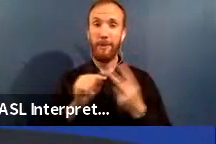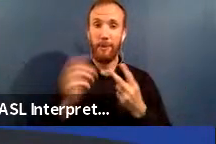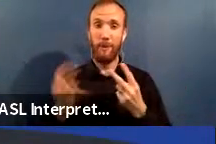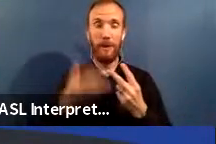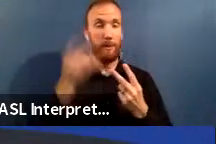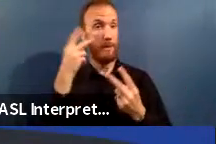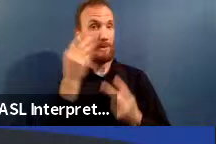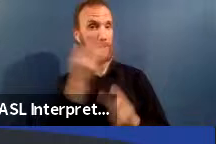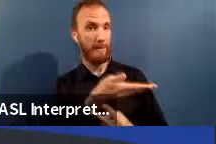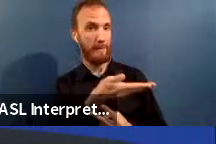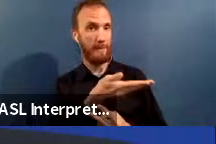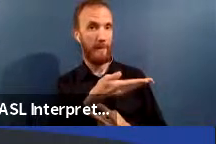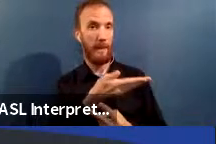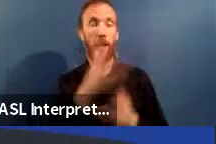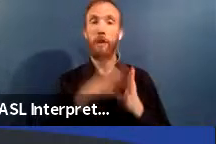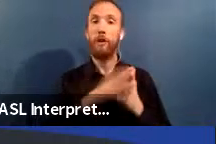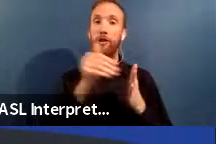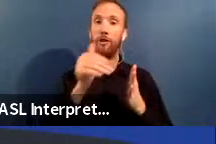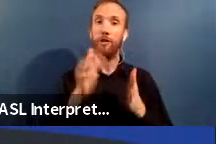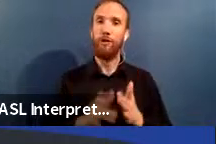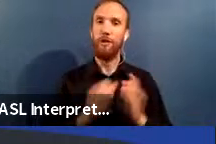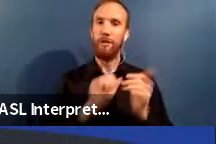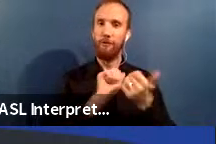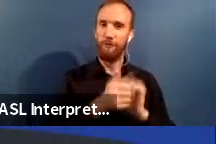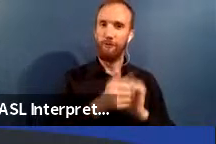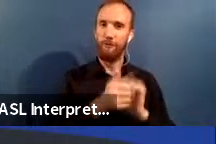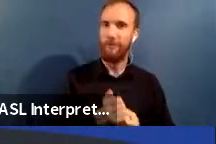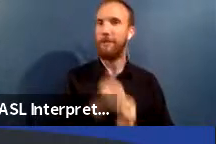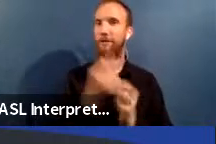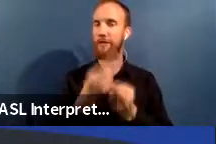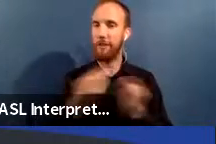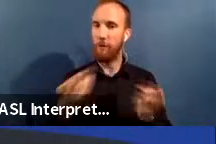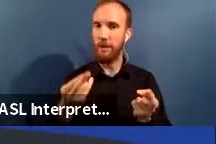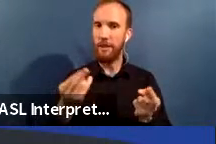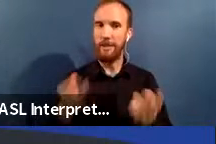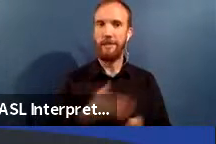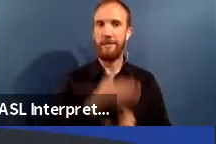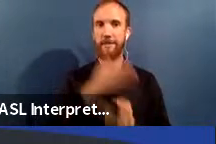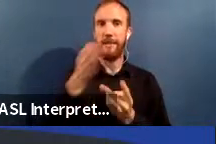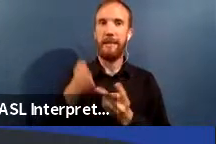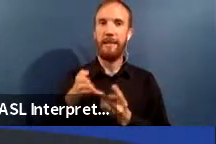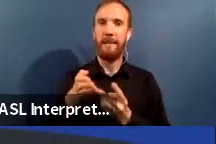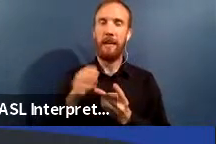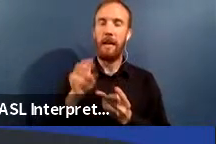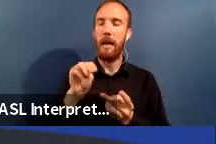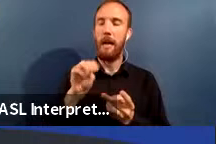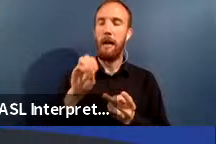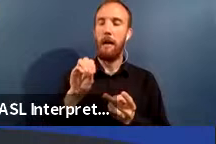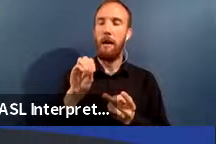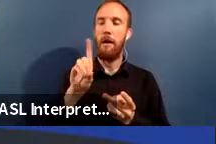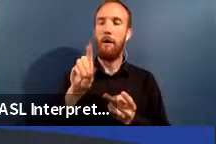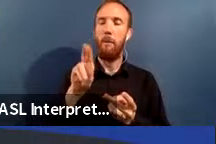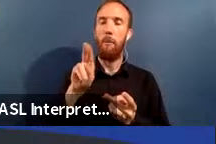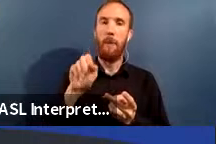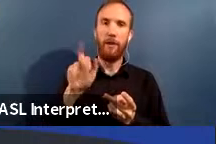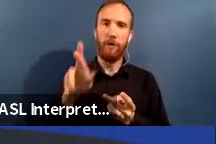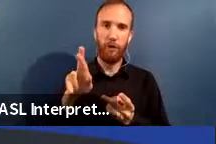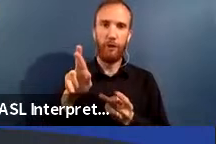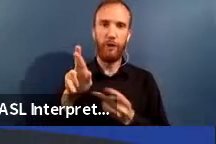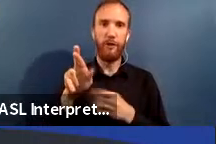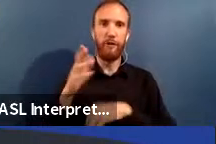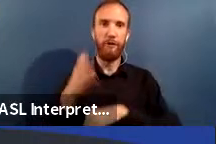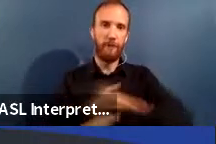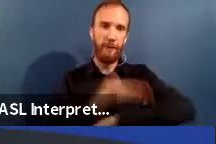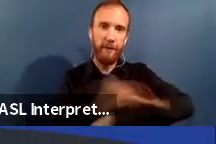see here, the student recreation and athletic resources, as well as modular refurbishment, which